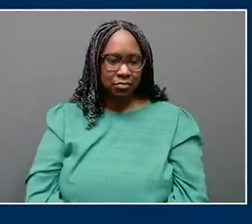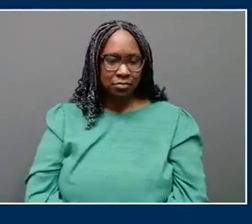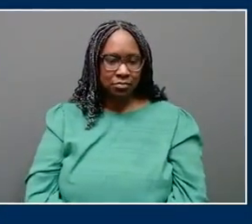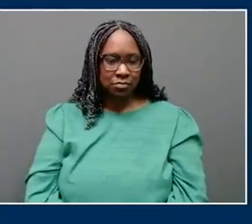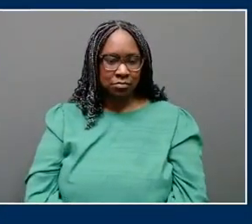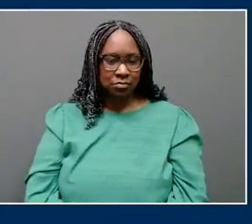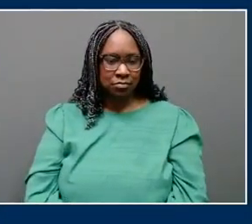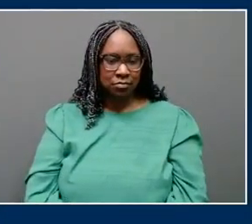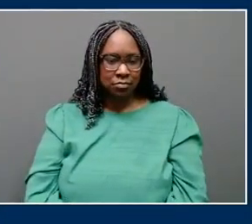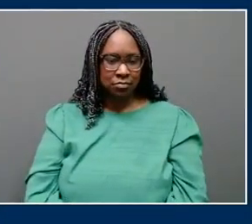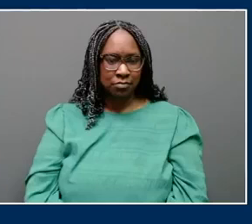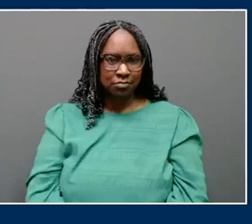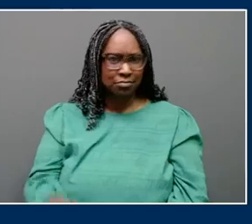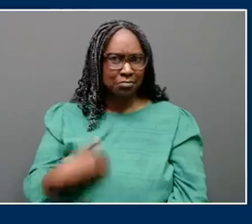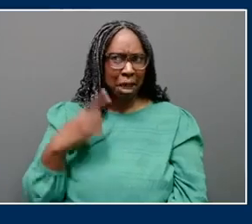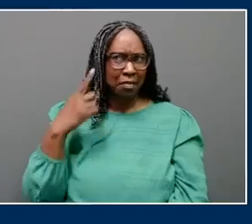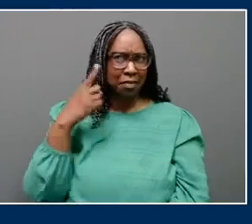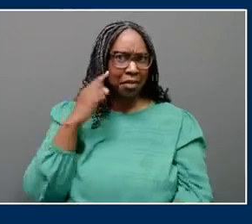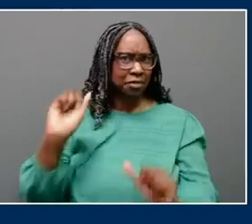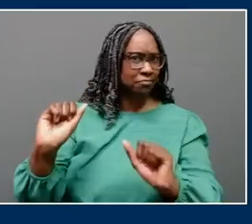At least I think so.